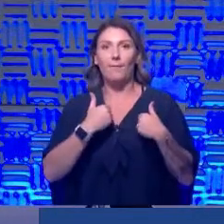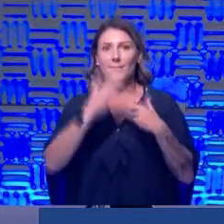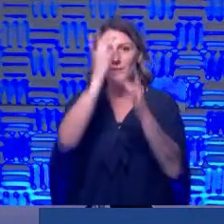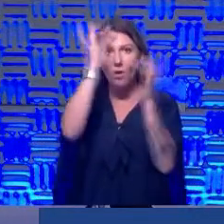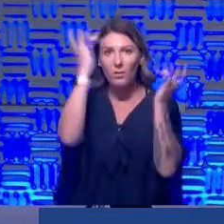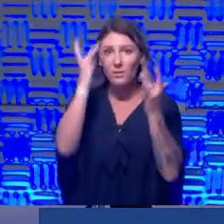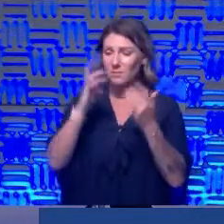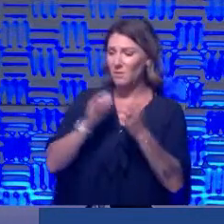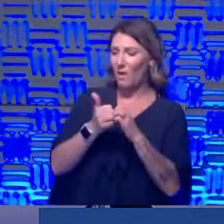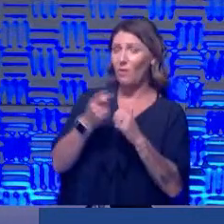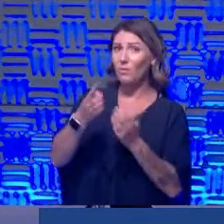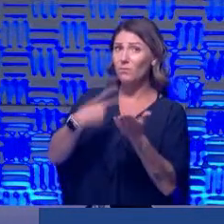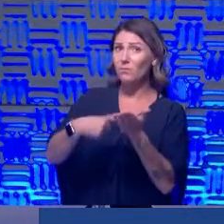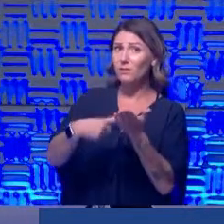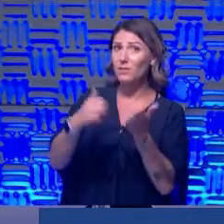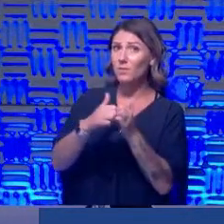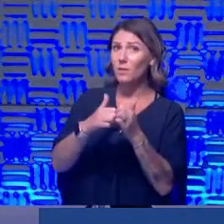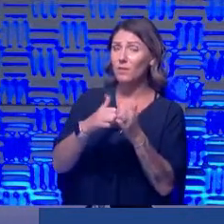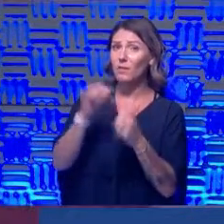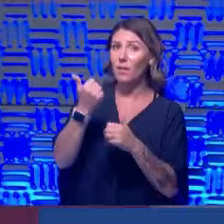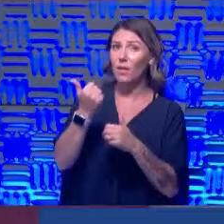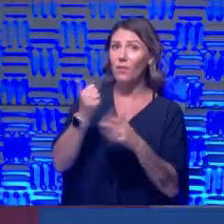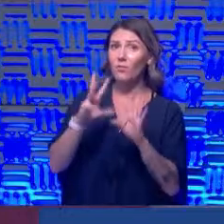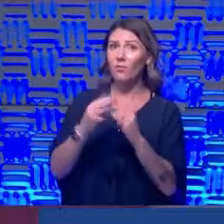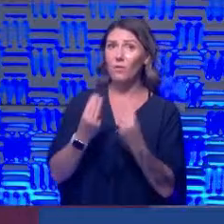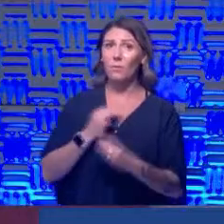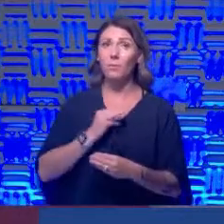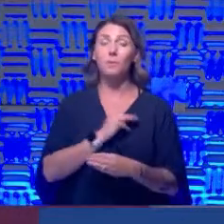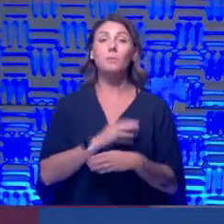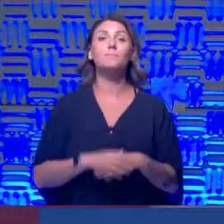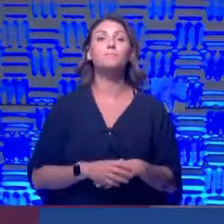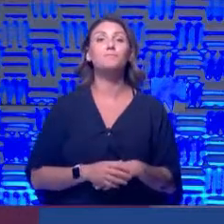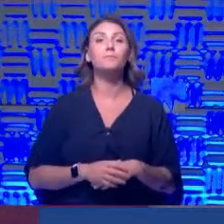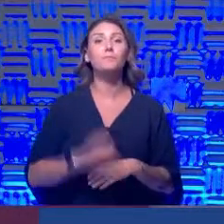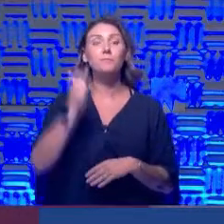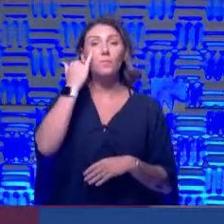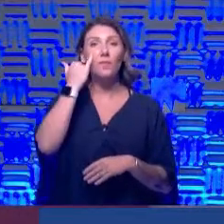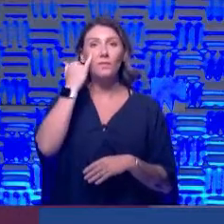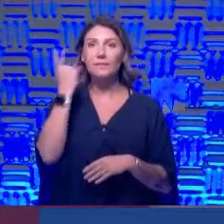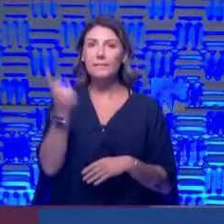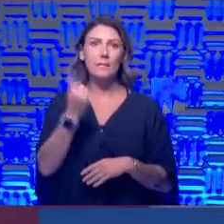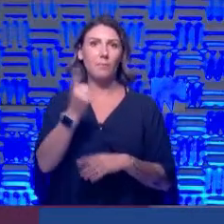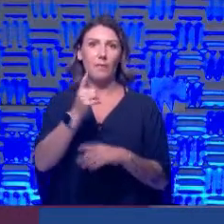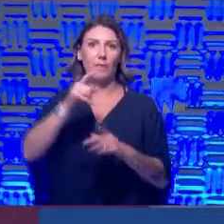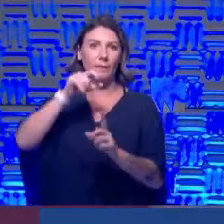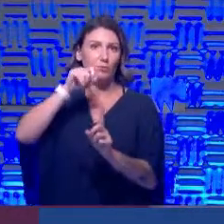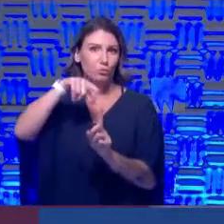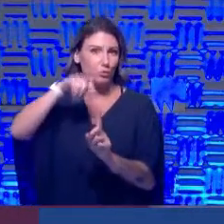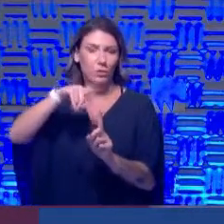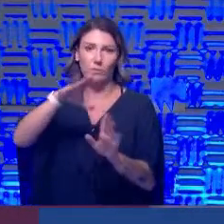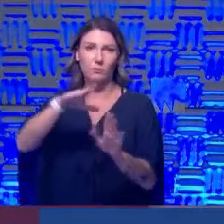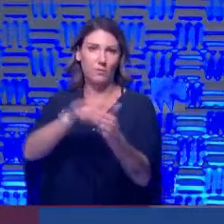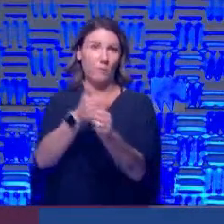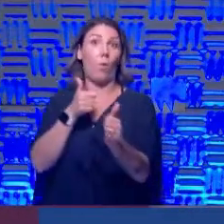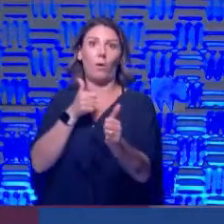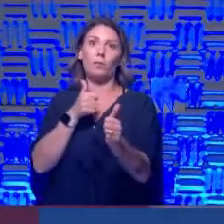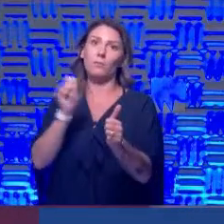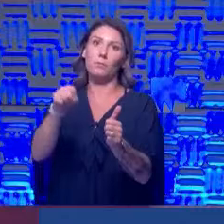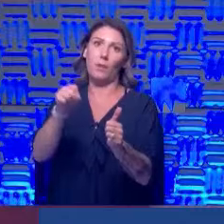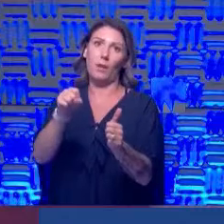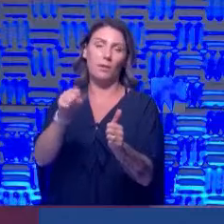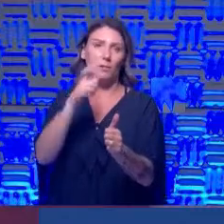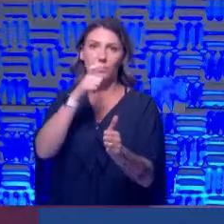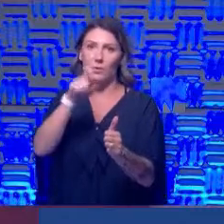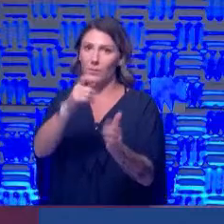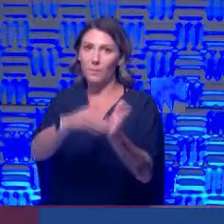about that with them and with other family members? Well, I mean, if there's something that's driving agitation, avoid it. That's where, you don't